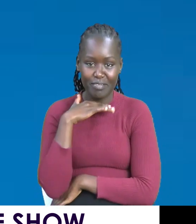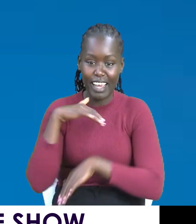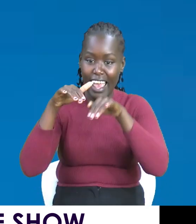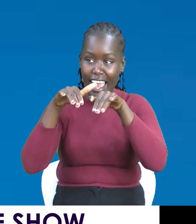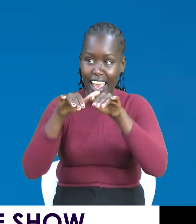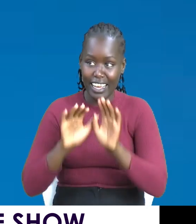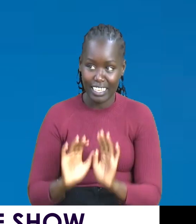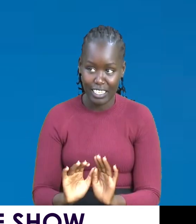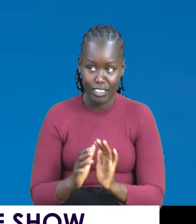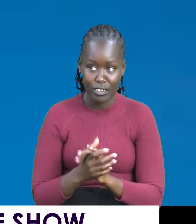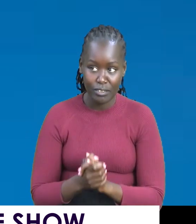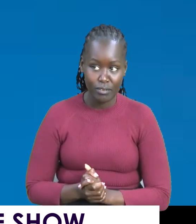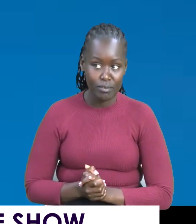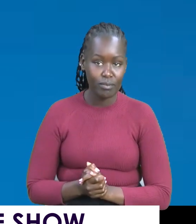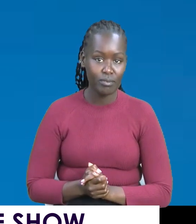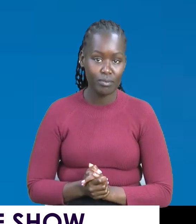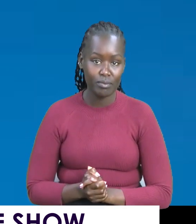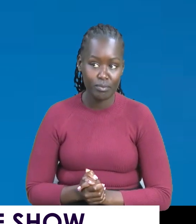of dishonor.